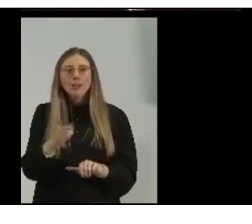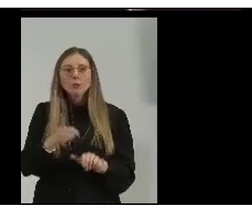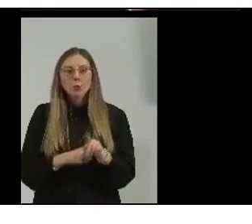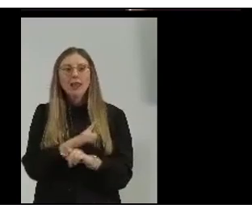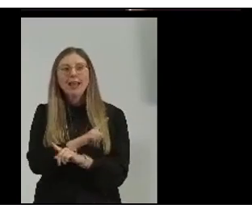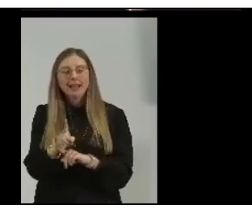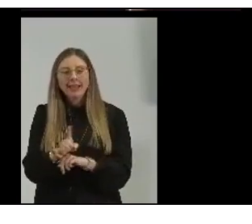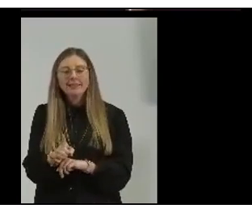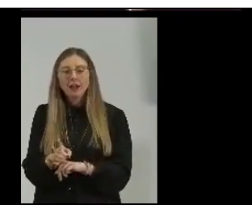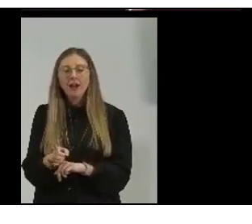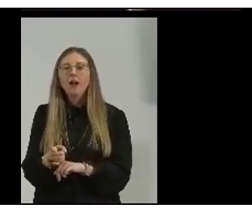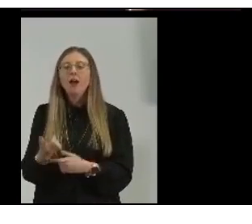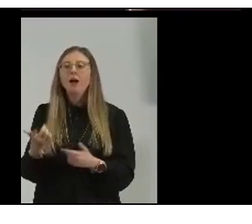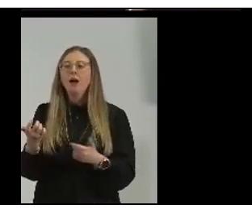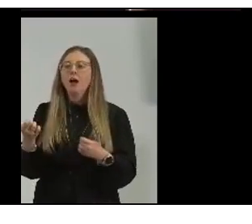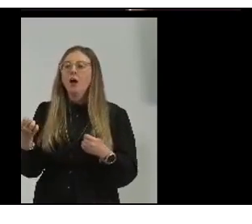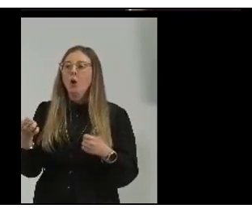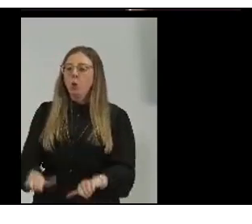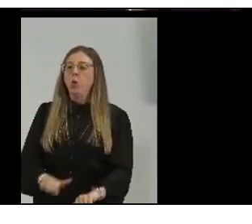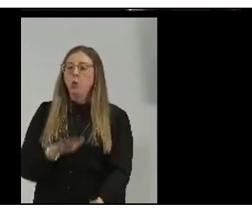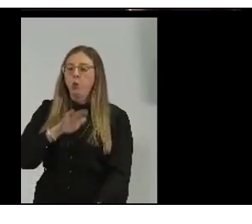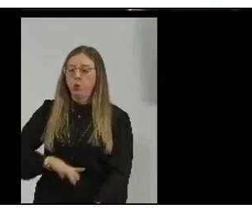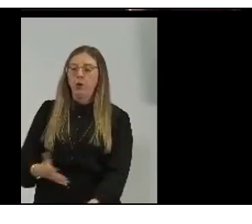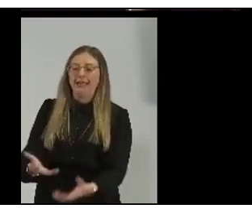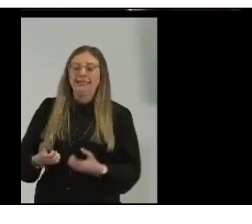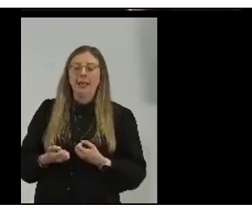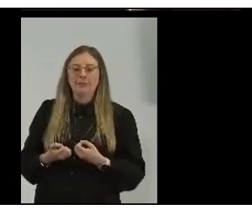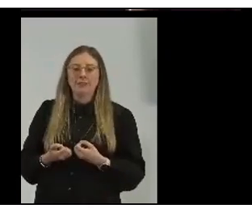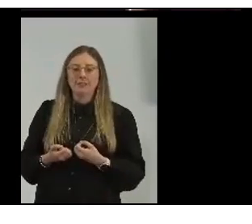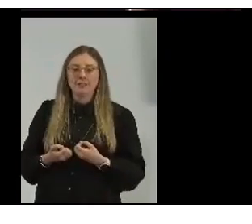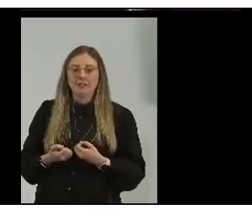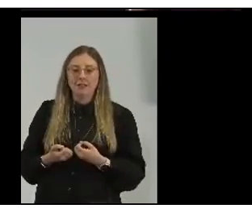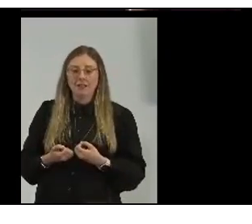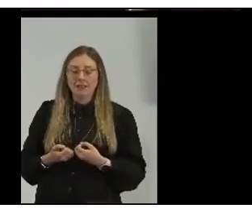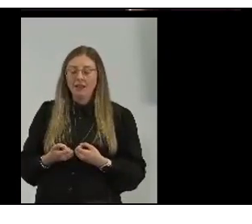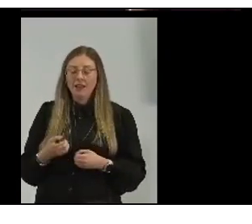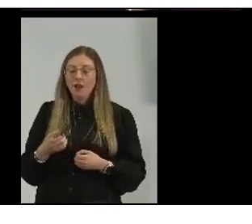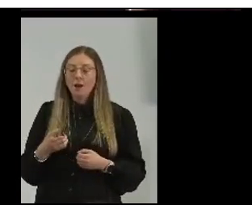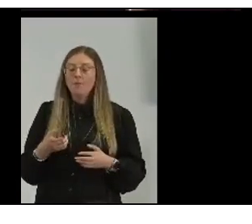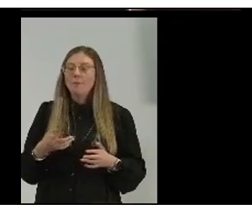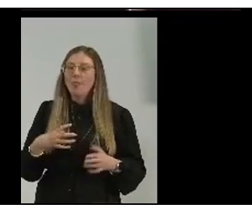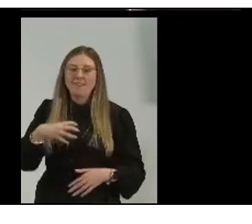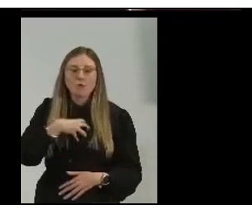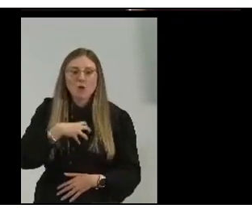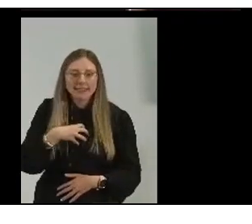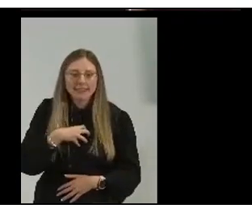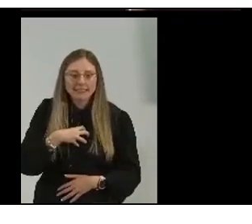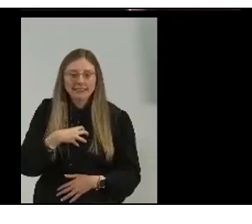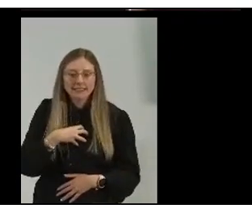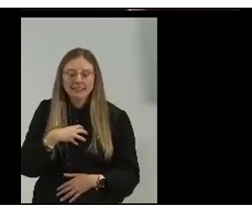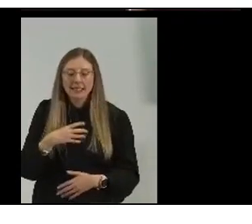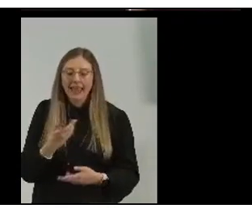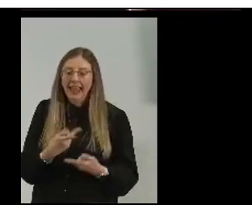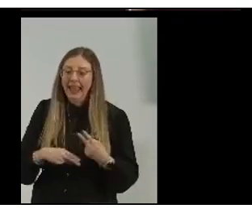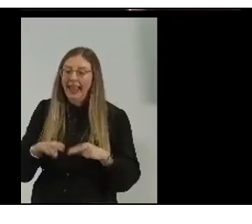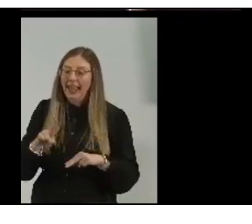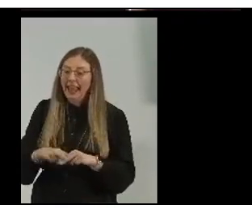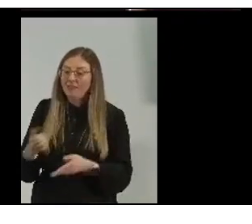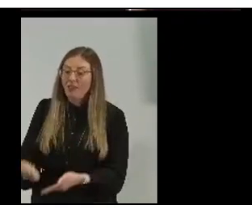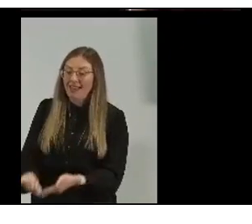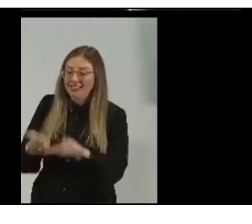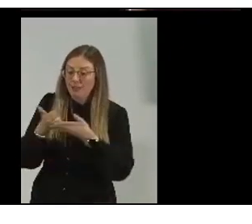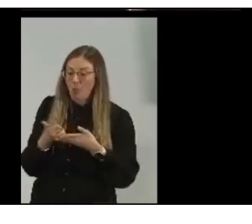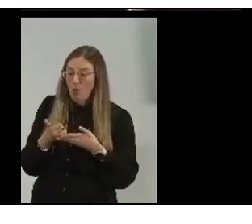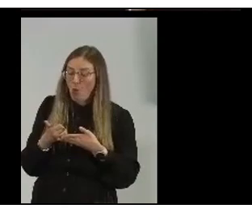the partners, they see it. But the corporates, they are really afraid. They don't want to go there. They're making this link that if they supported a